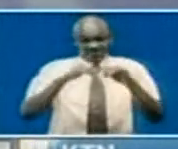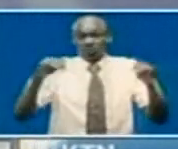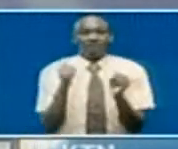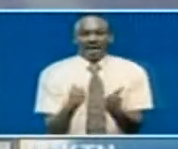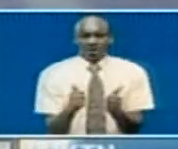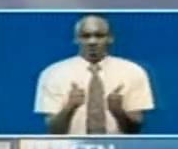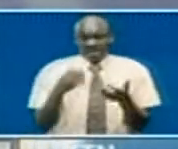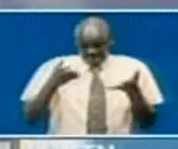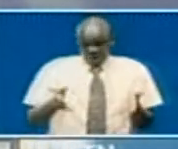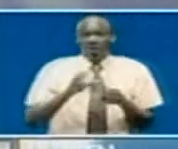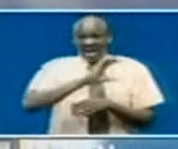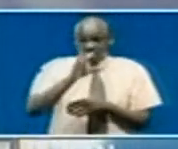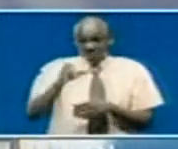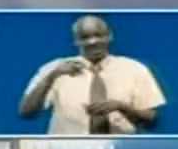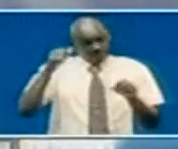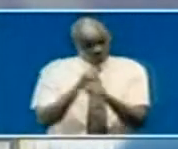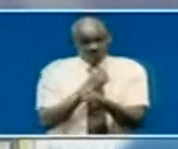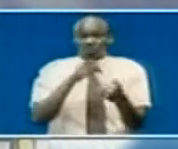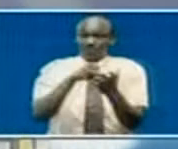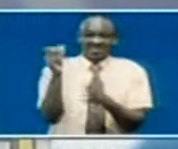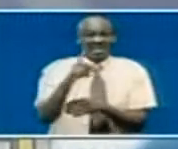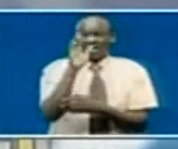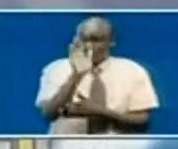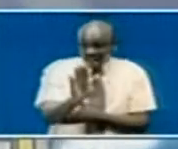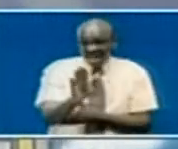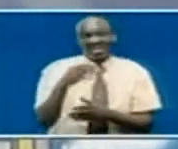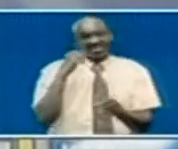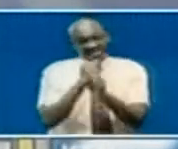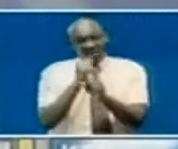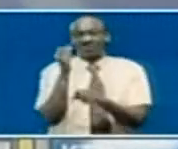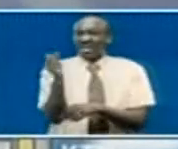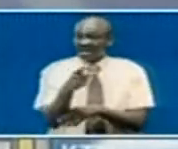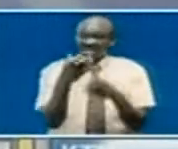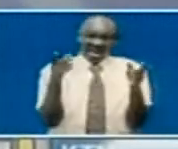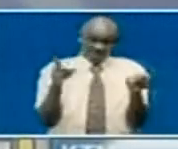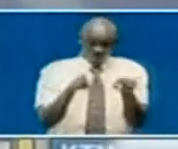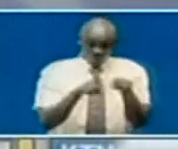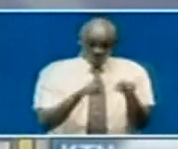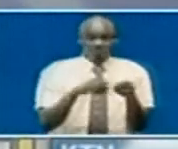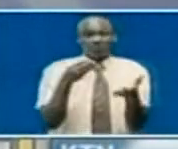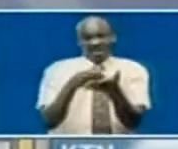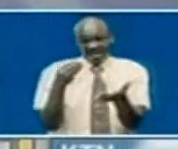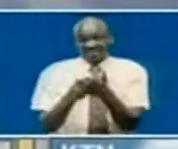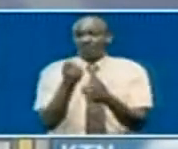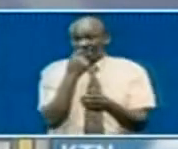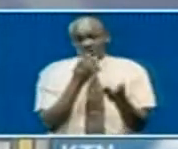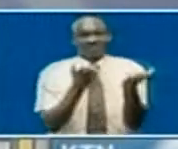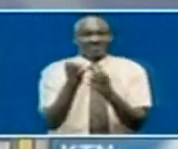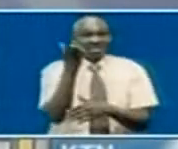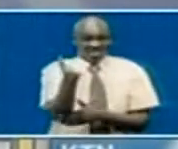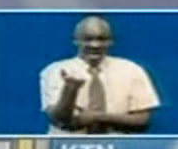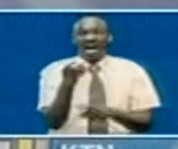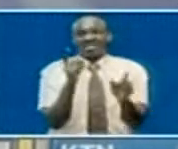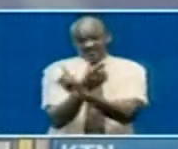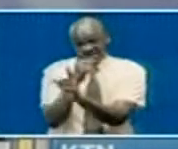as such, counties could not be able to pay their salaries, that is the staff salaries, and also finance medical services. And as such,